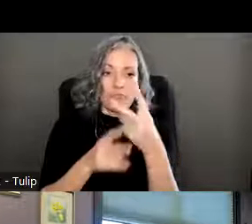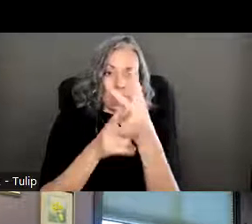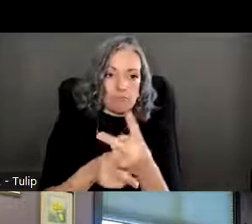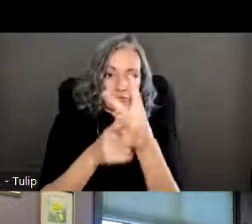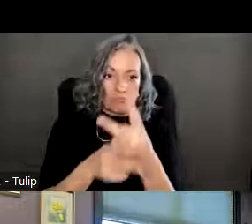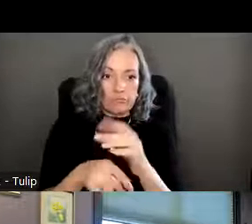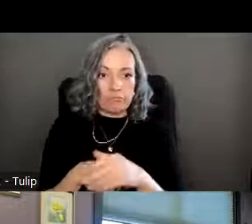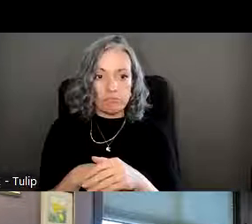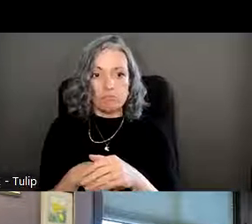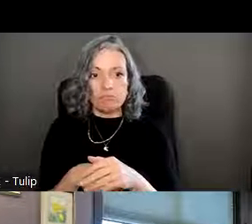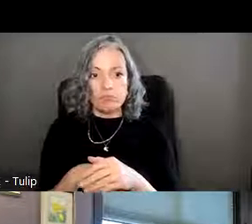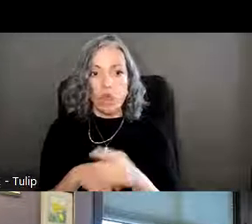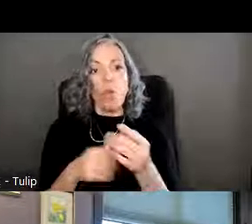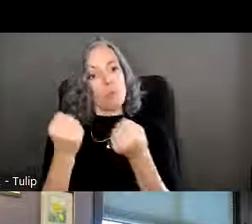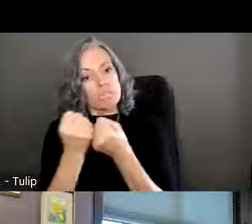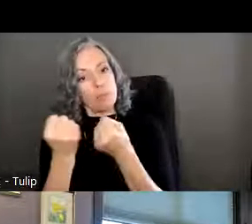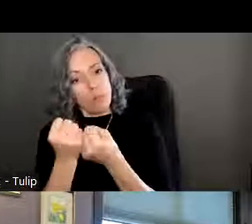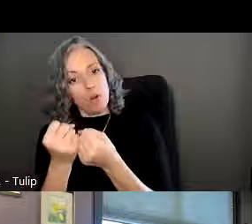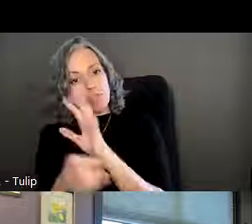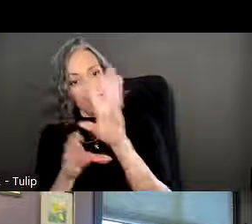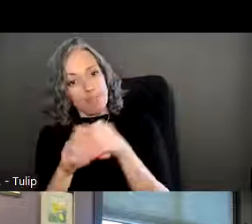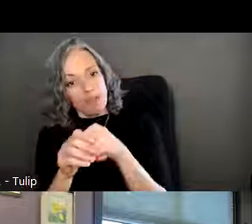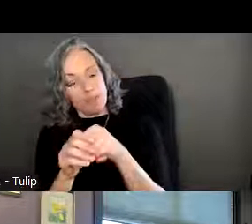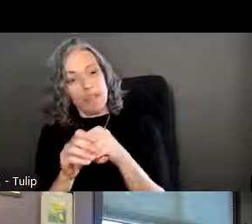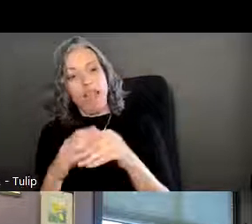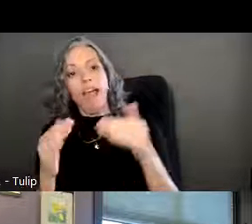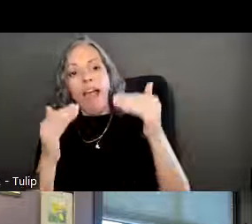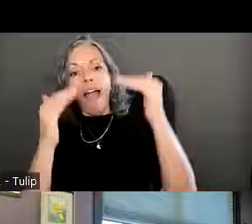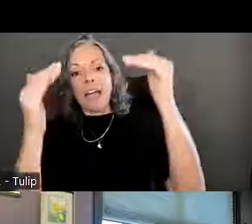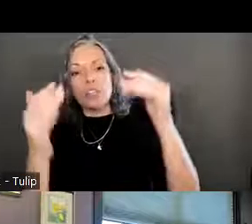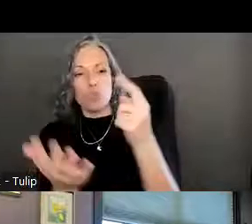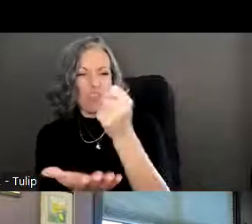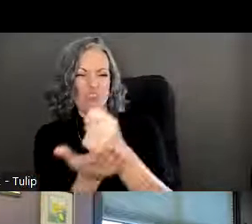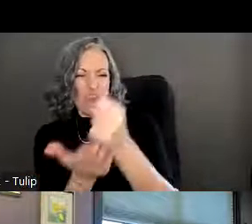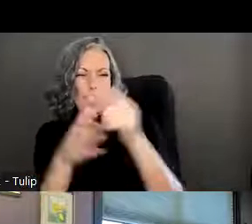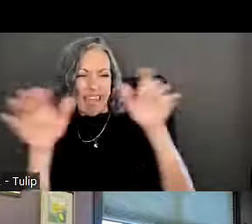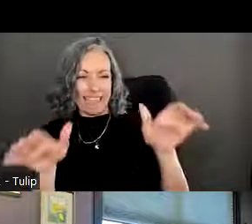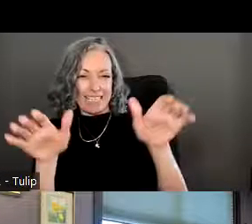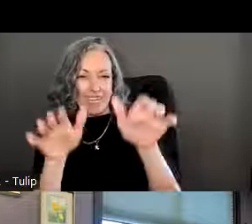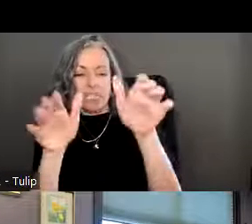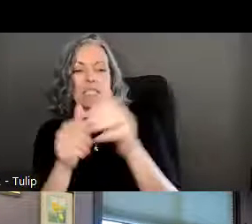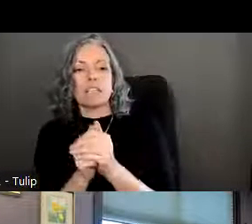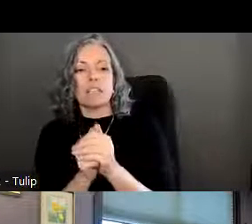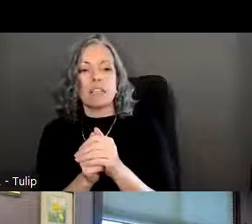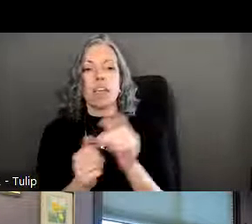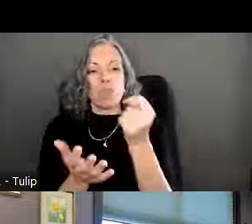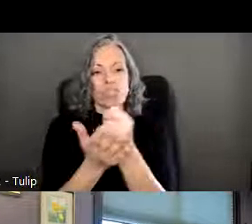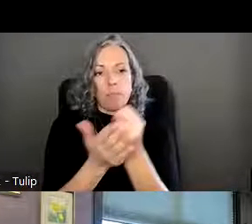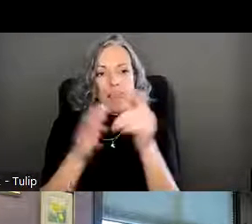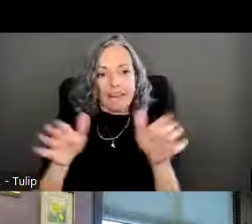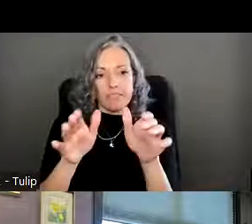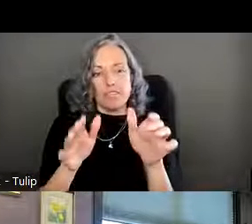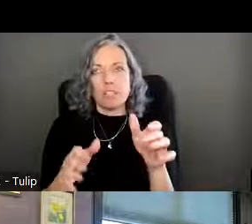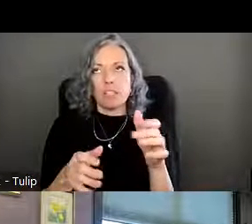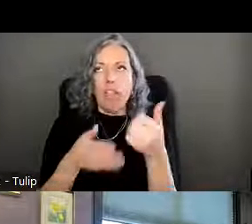We assist participants to function at the highest through therapeutic activities, and the therapeutic activities are based on brain